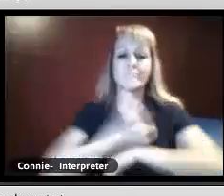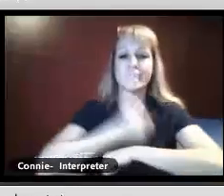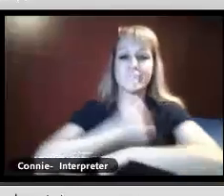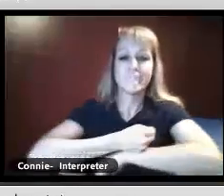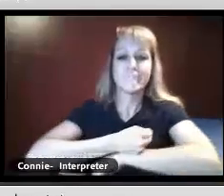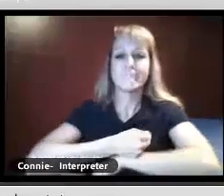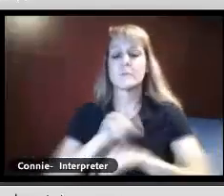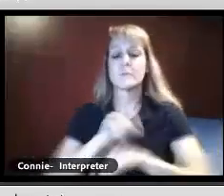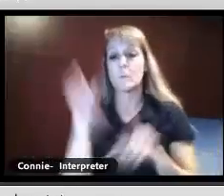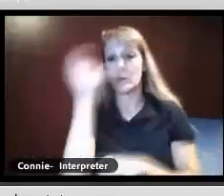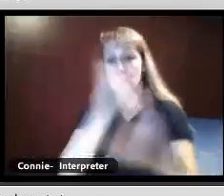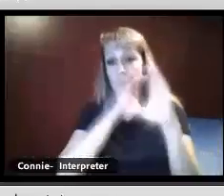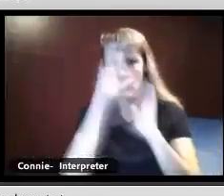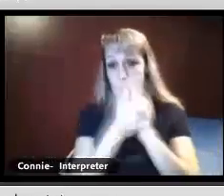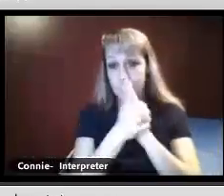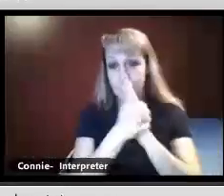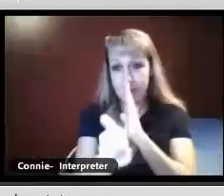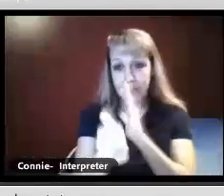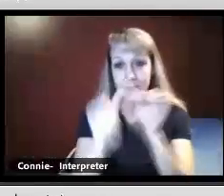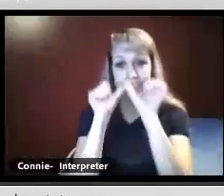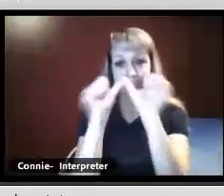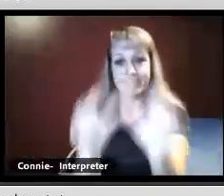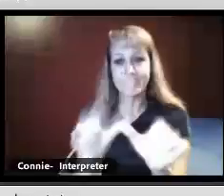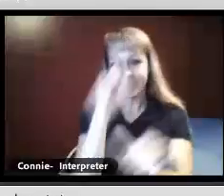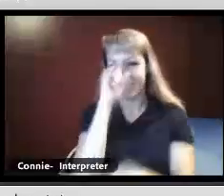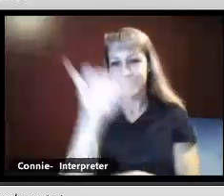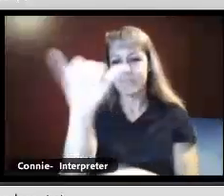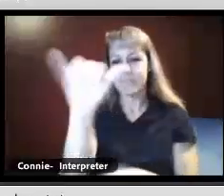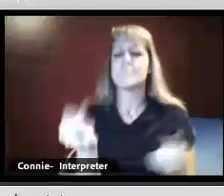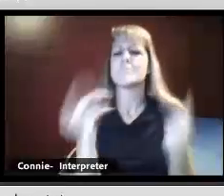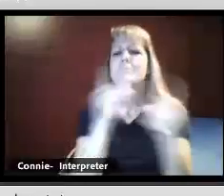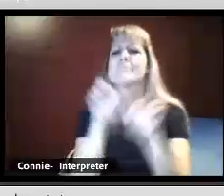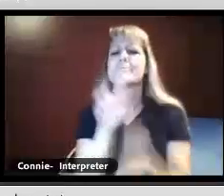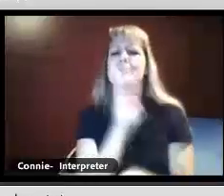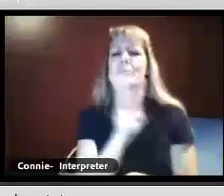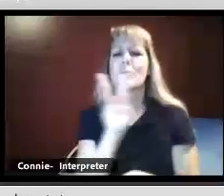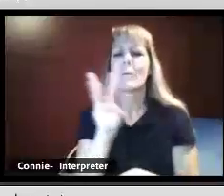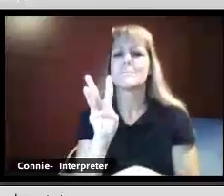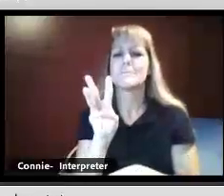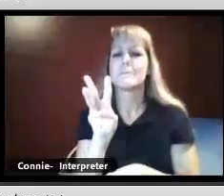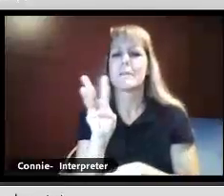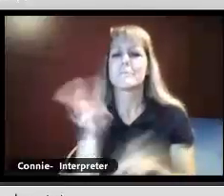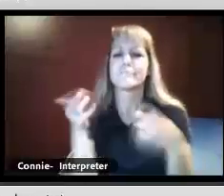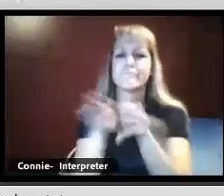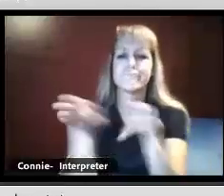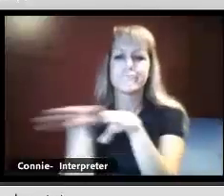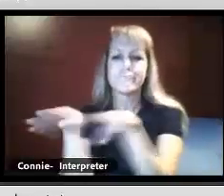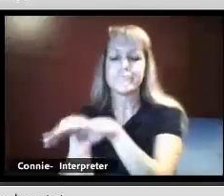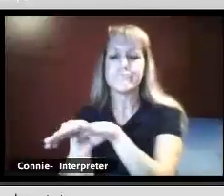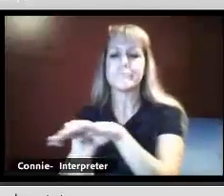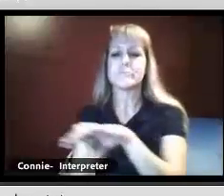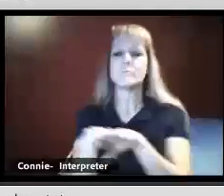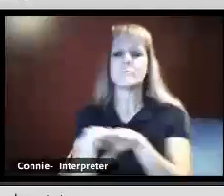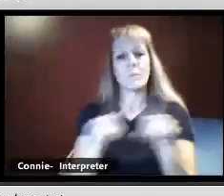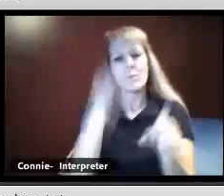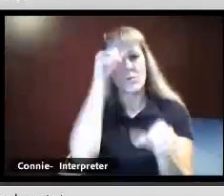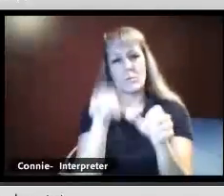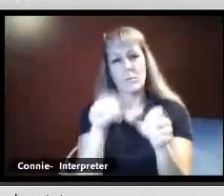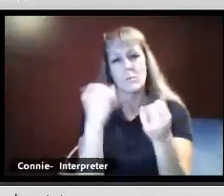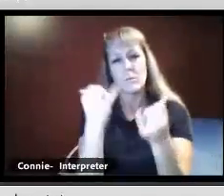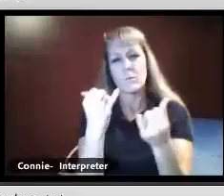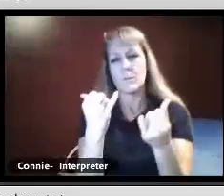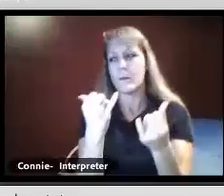are forever. Most particularly, websites come and go. Many of you may remember the now